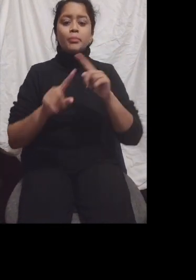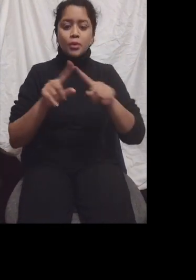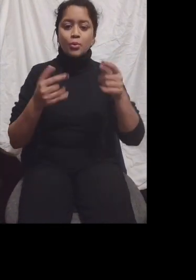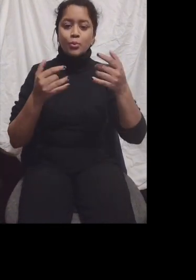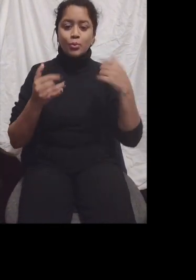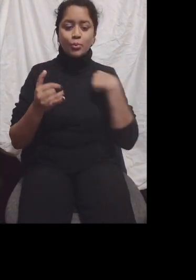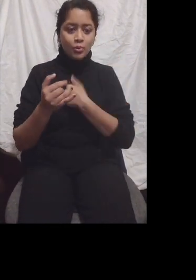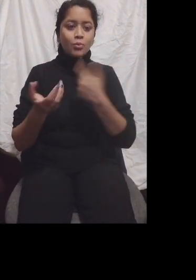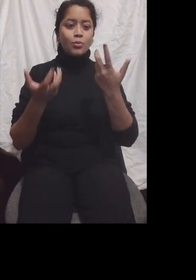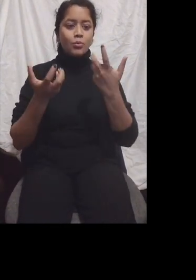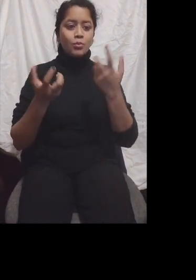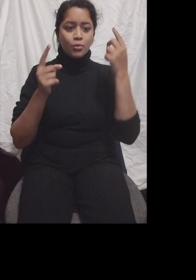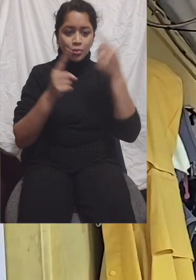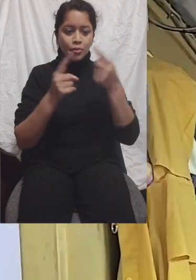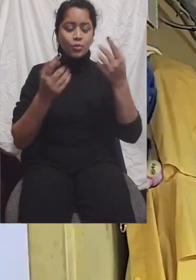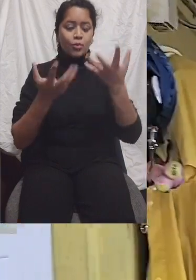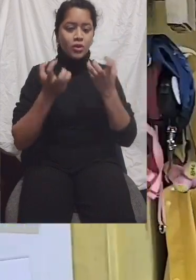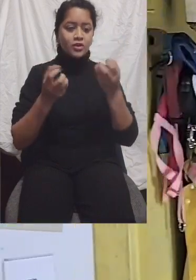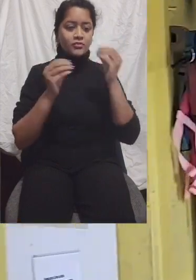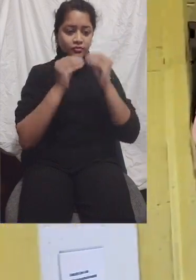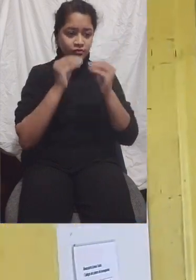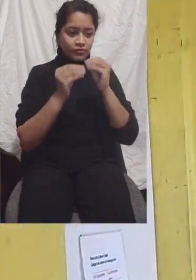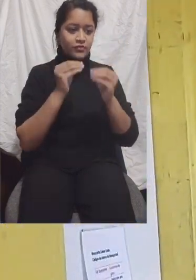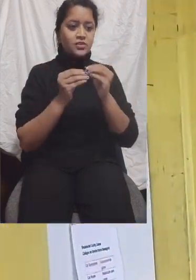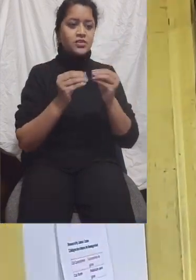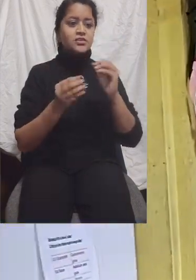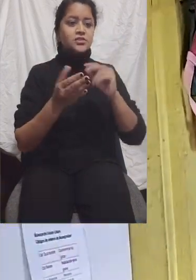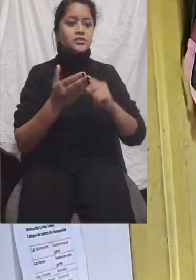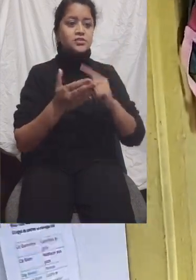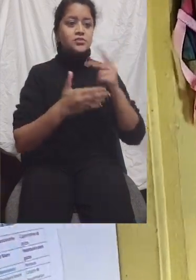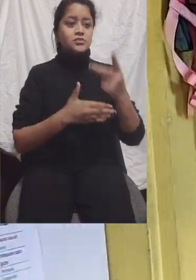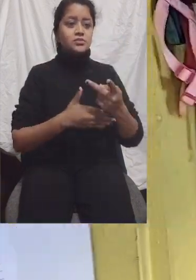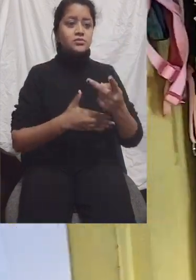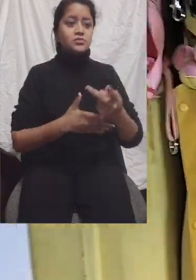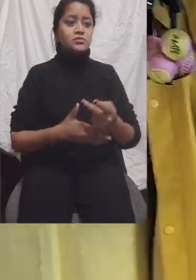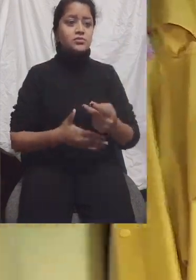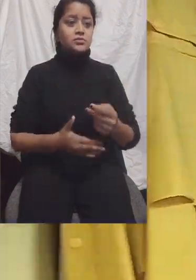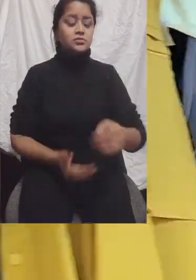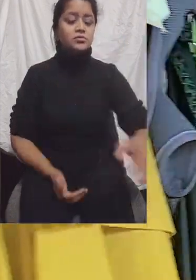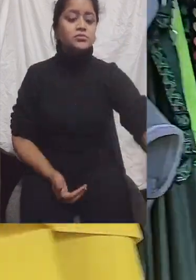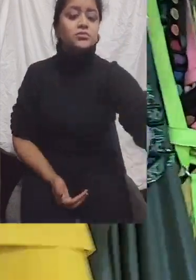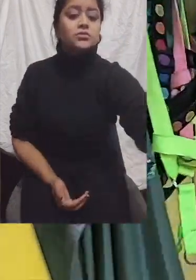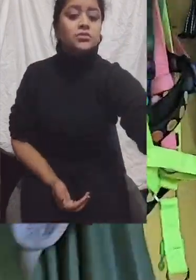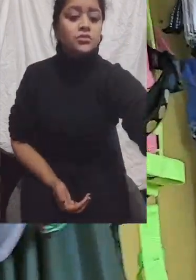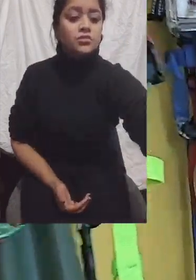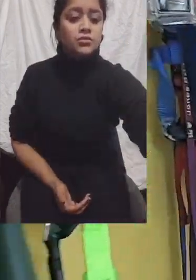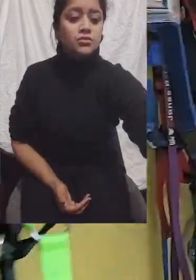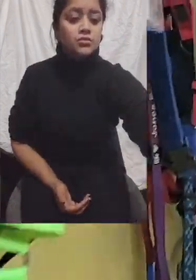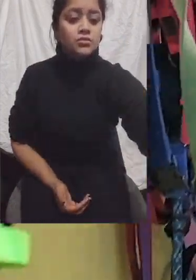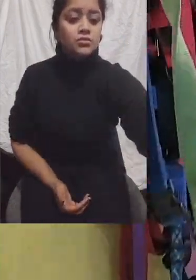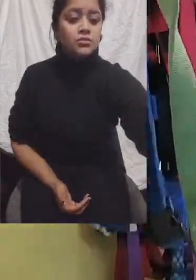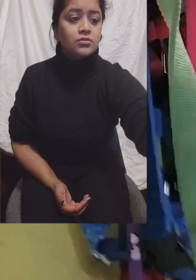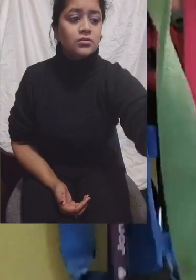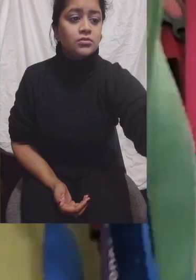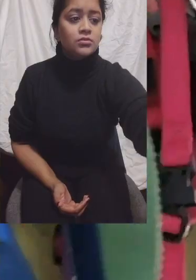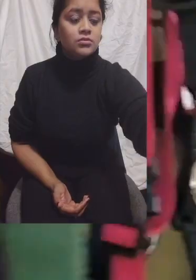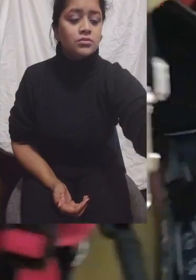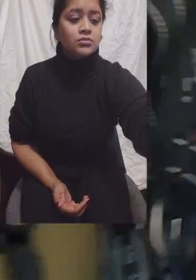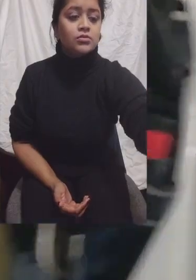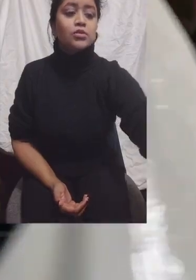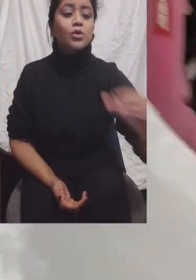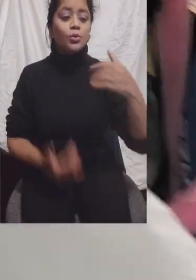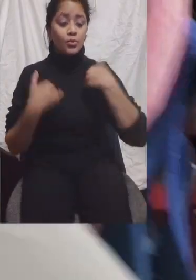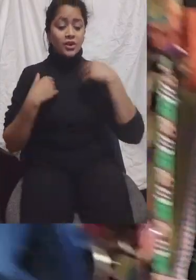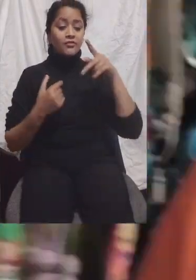break that cycle and stop those cats breeding. Fundraising. We have a thrift shop that we recently reopened. It's